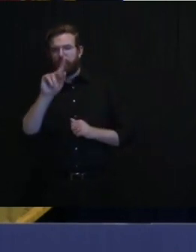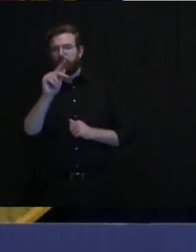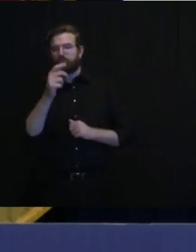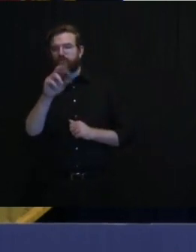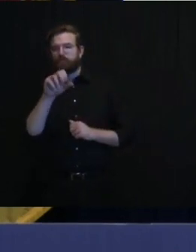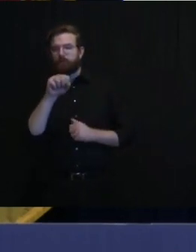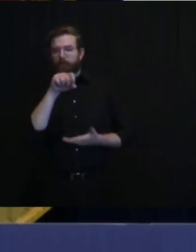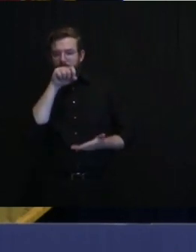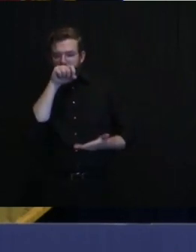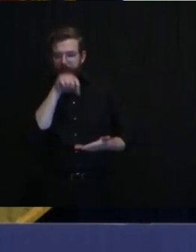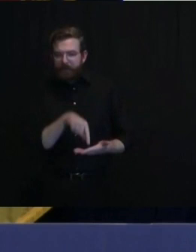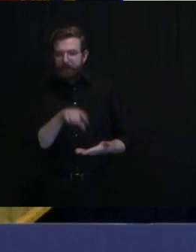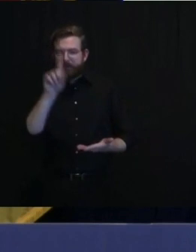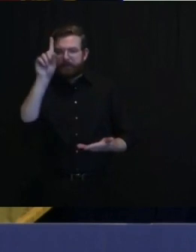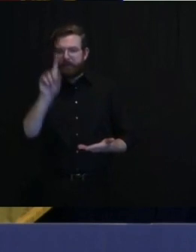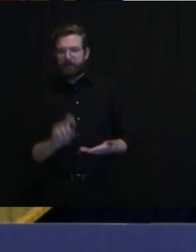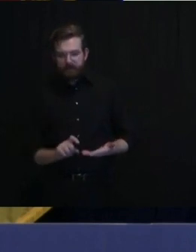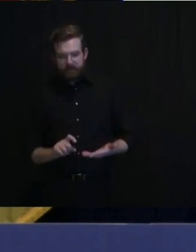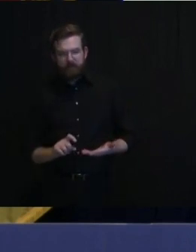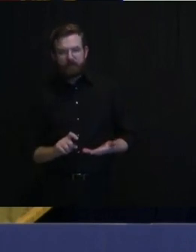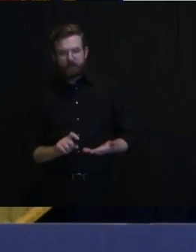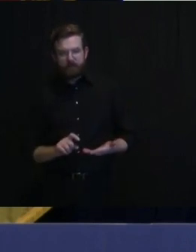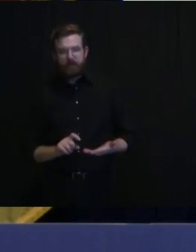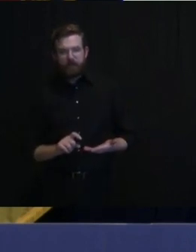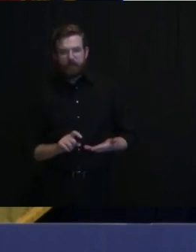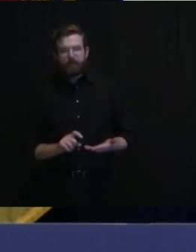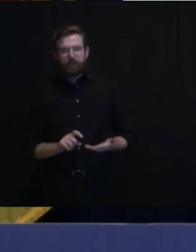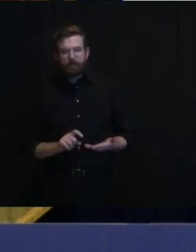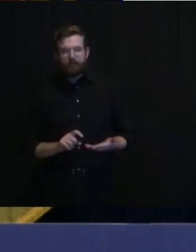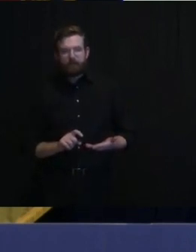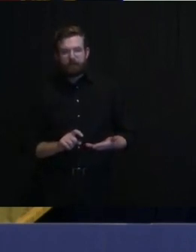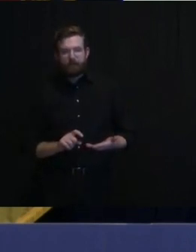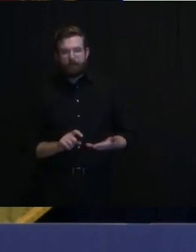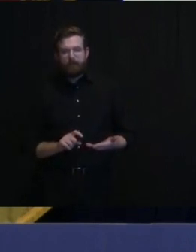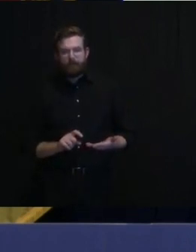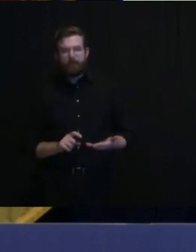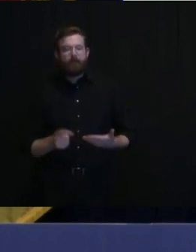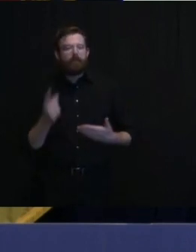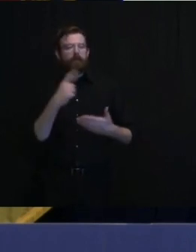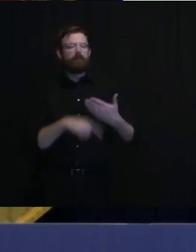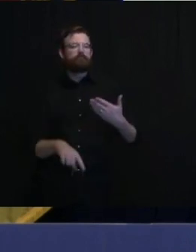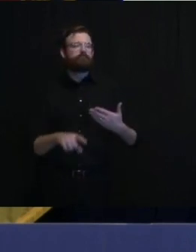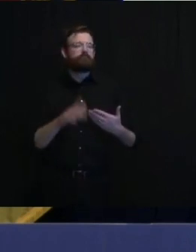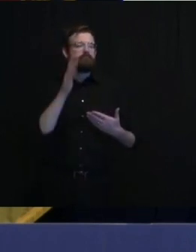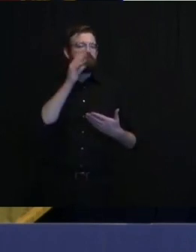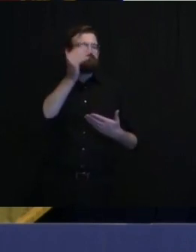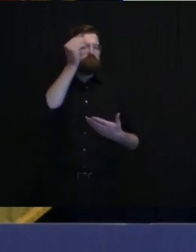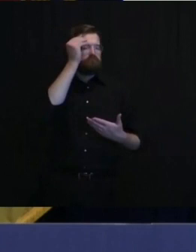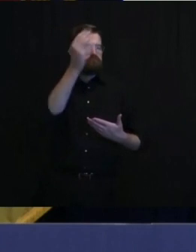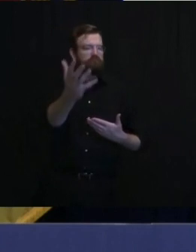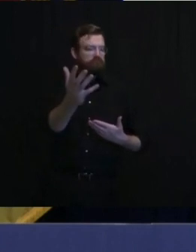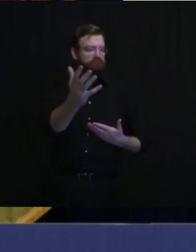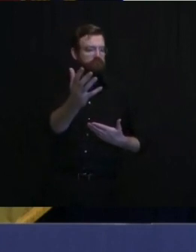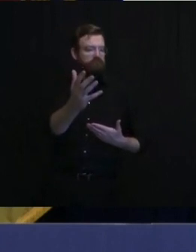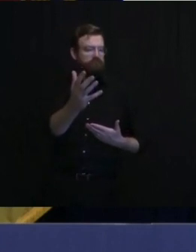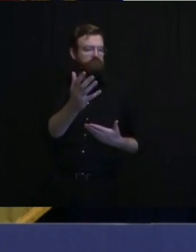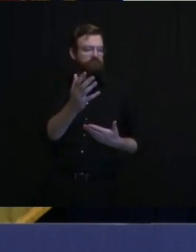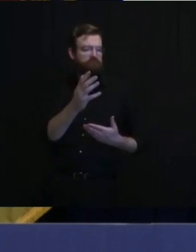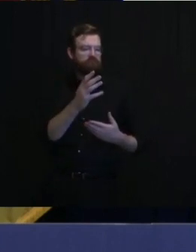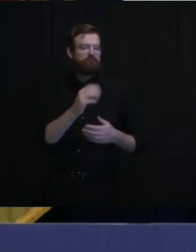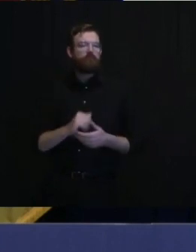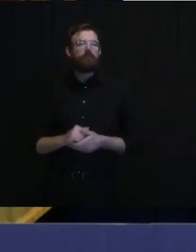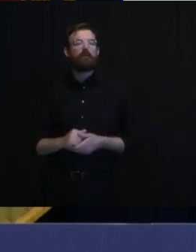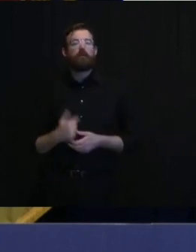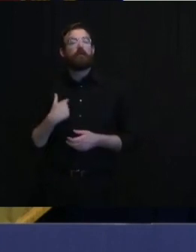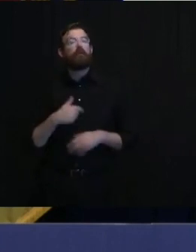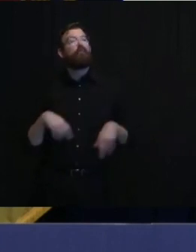the variety, because we're not sitting on our hands either, as you can imagine. As these other states explode, we were expecting this as a reality.